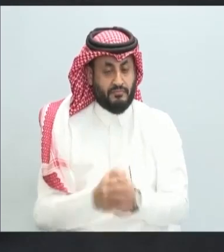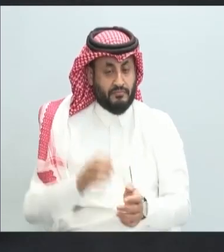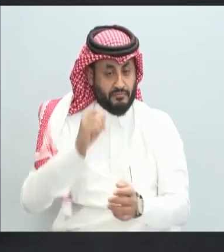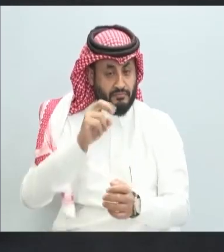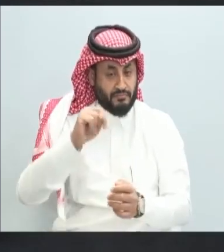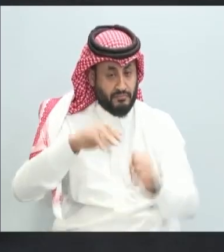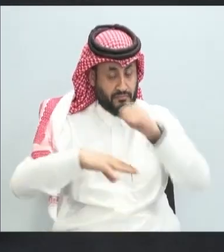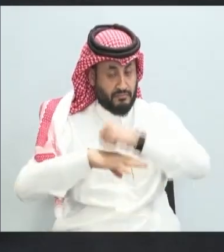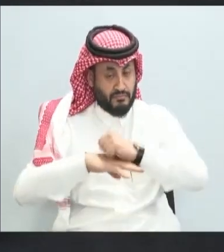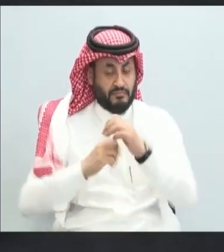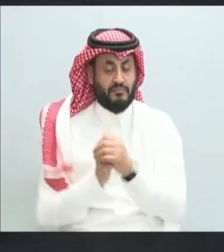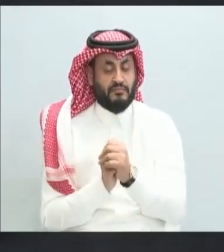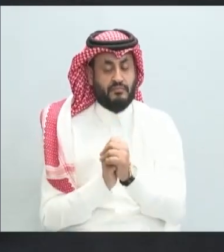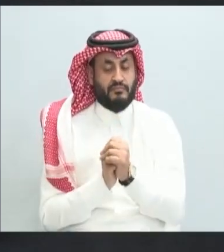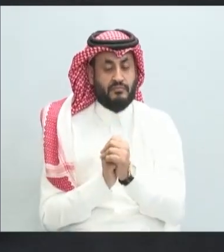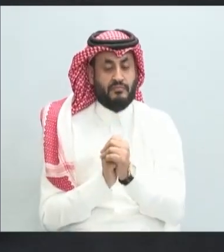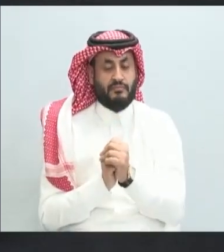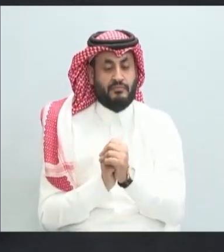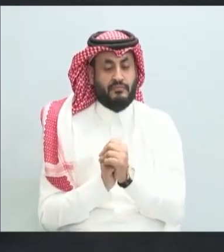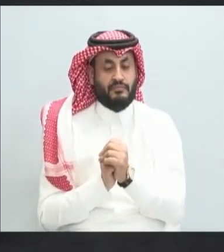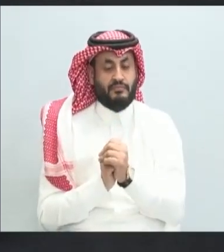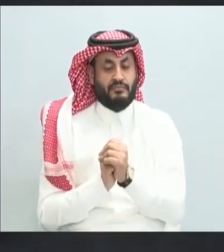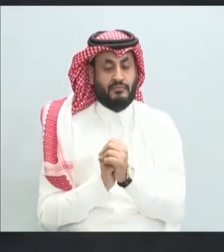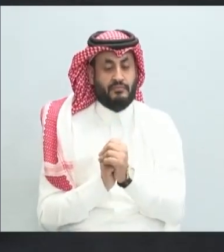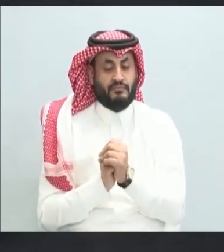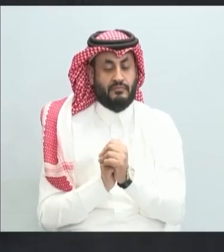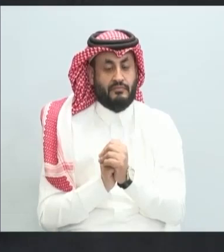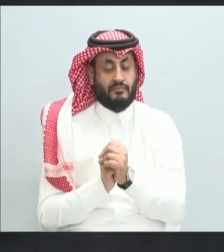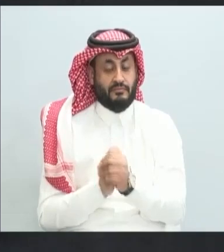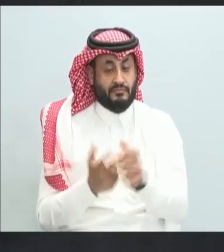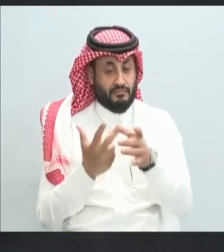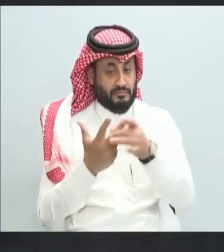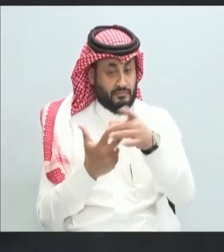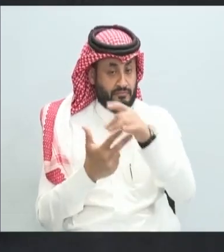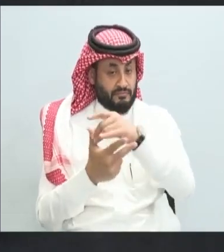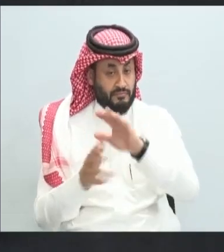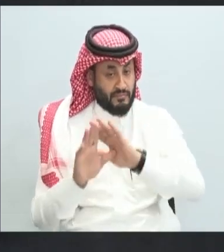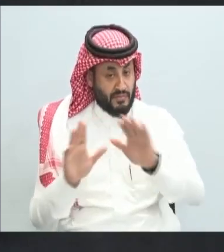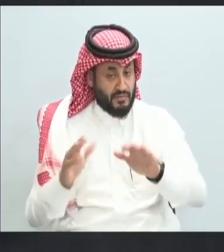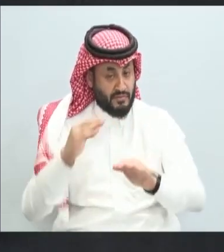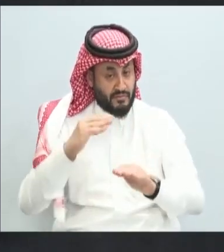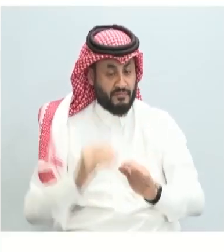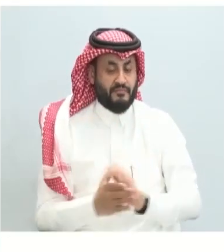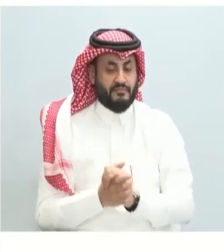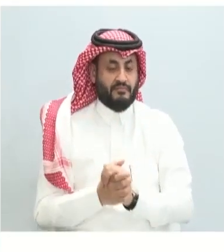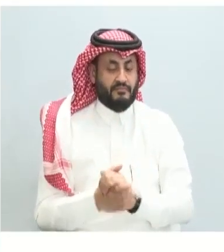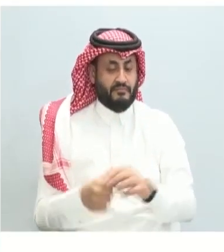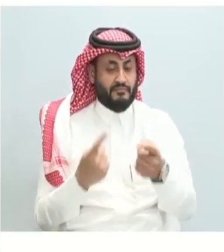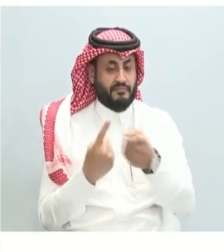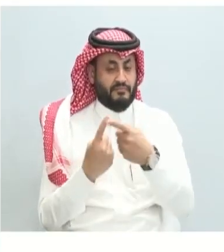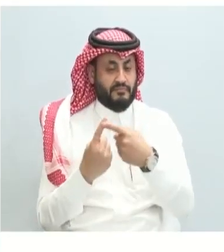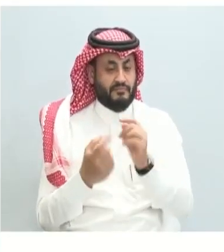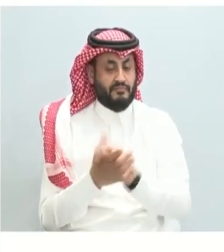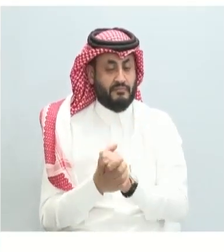are on my desk. So we did answer these three questions. First,